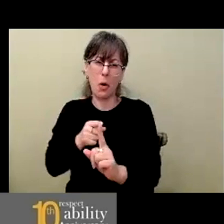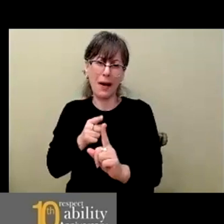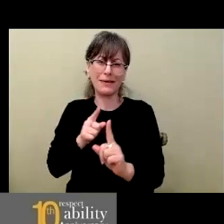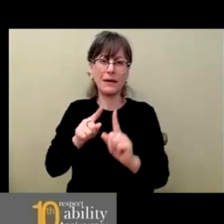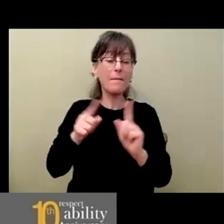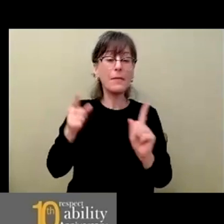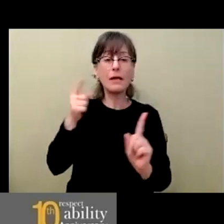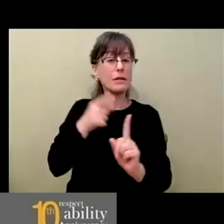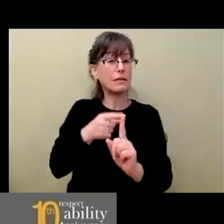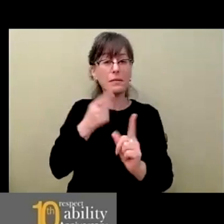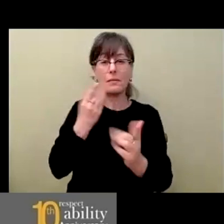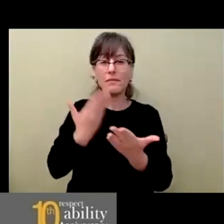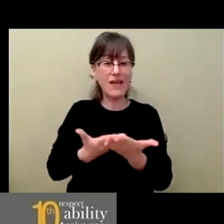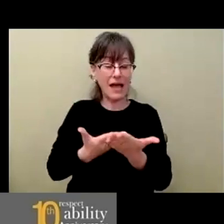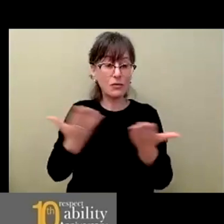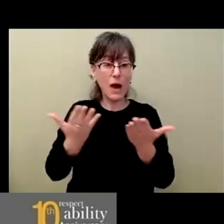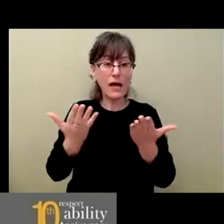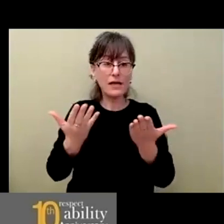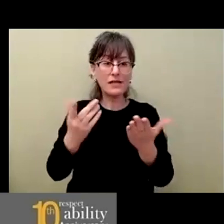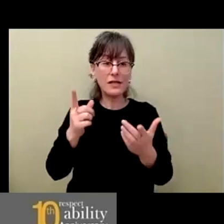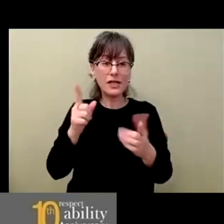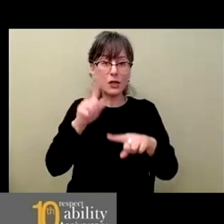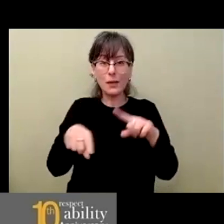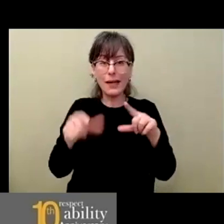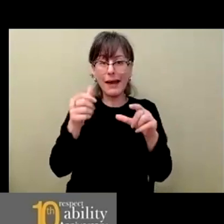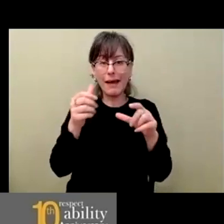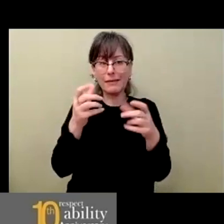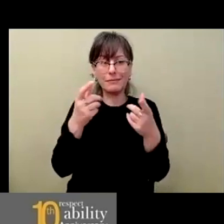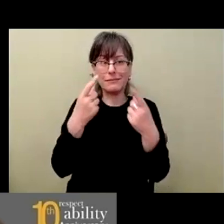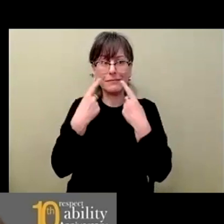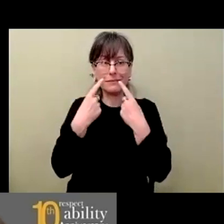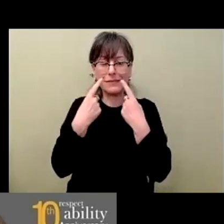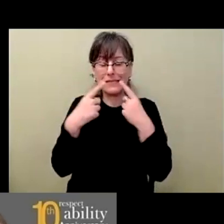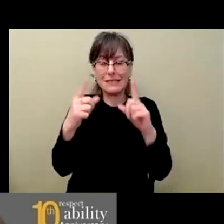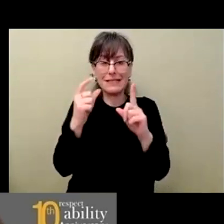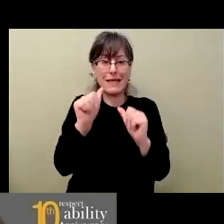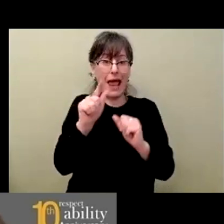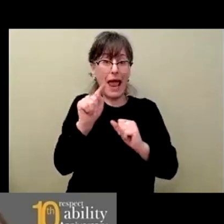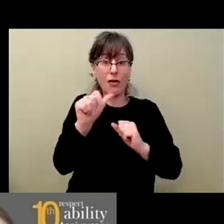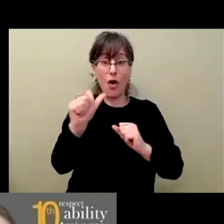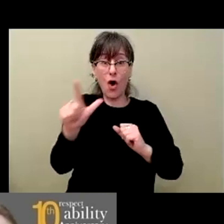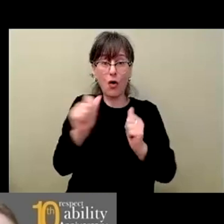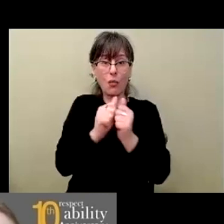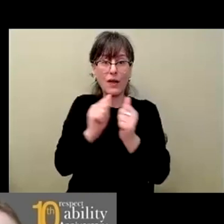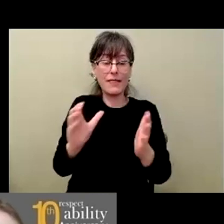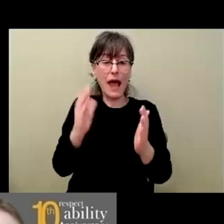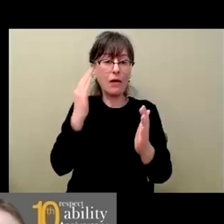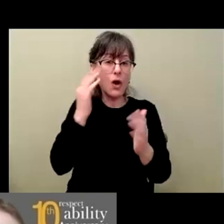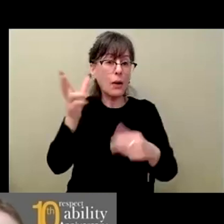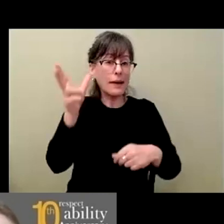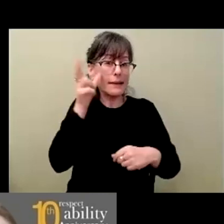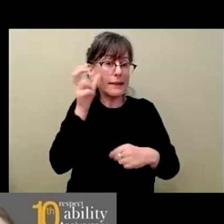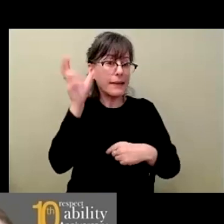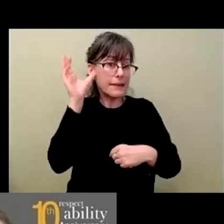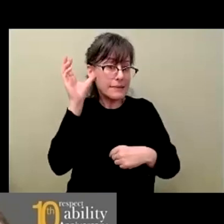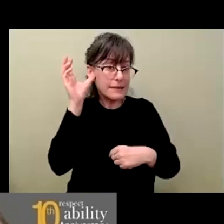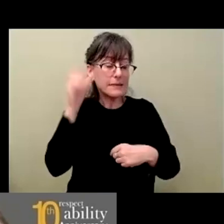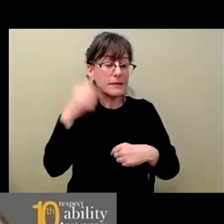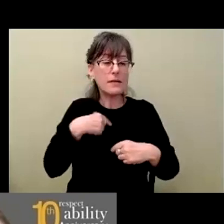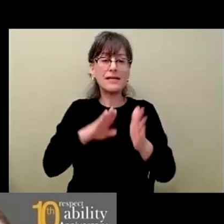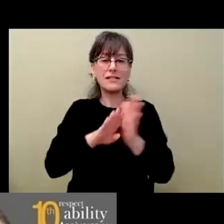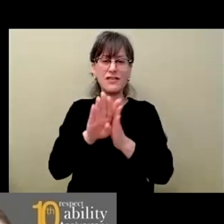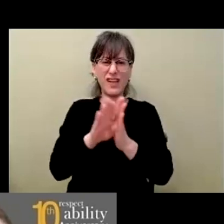that you can't get any of it without learning how to listen. And to be clear, when I say developing listening skills,